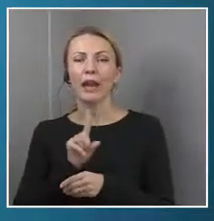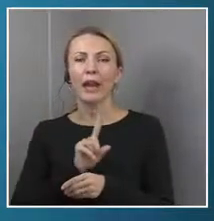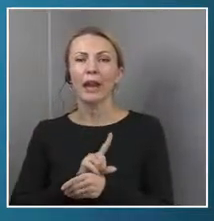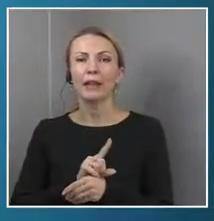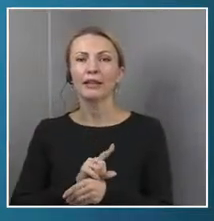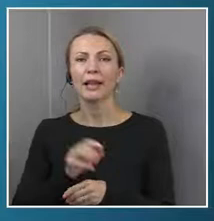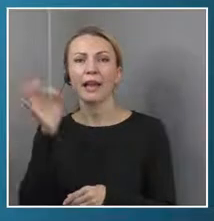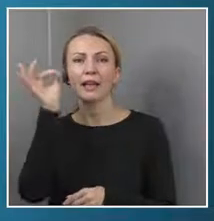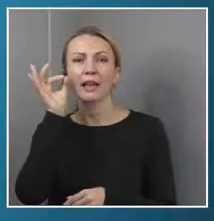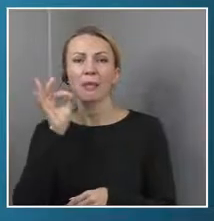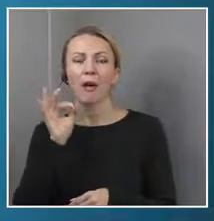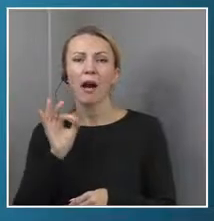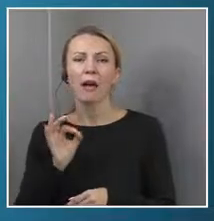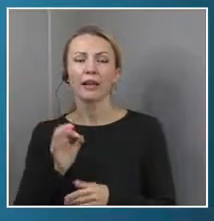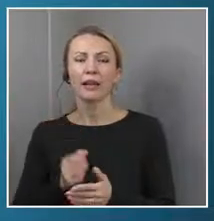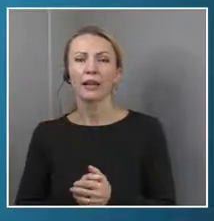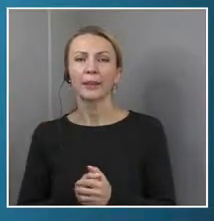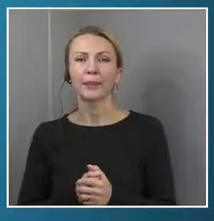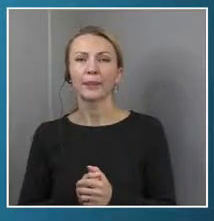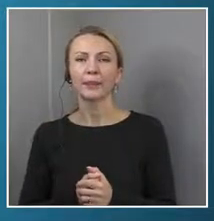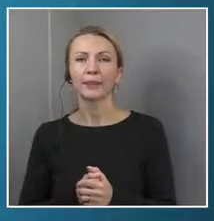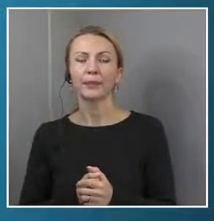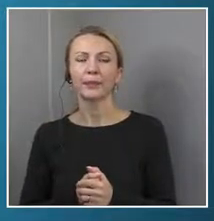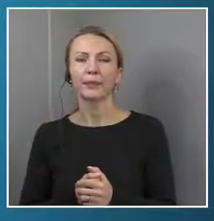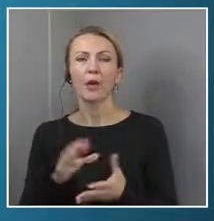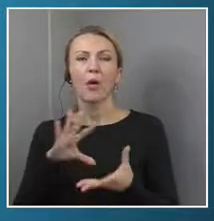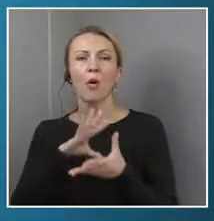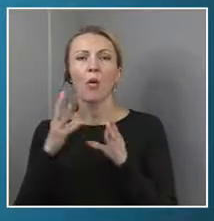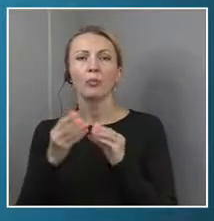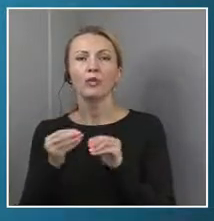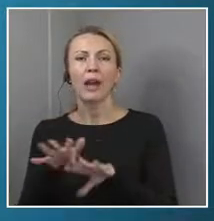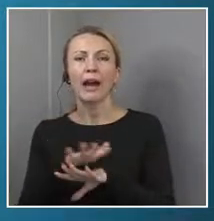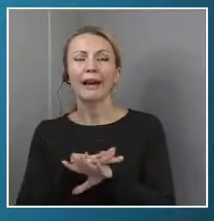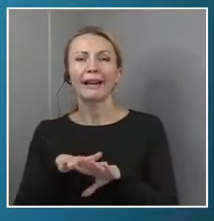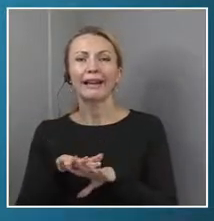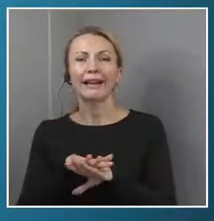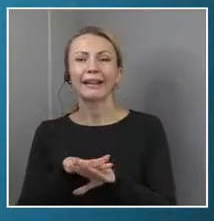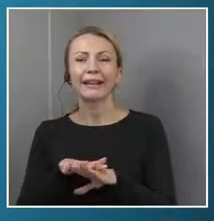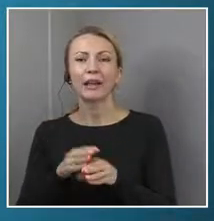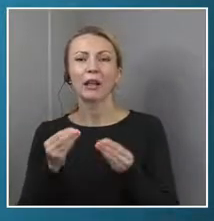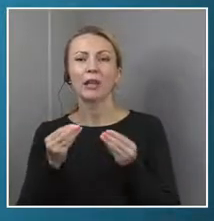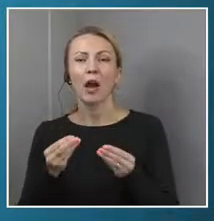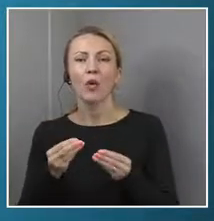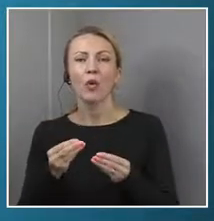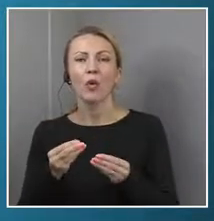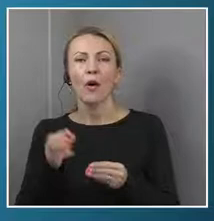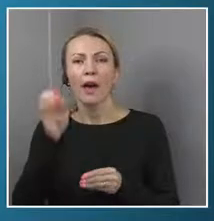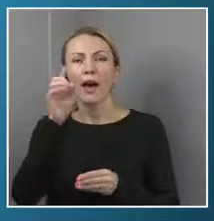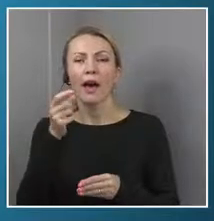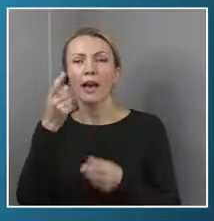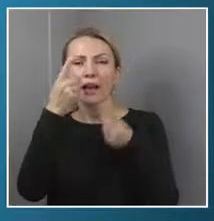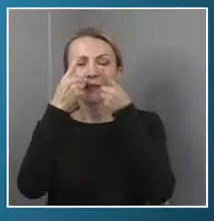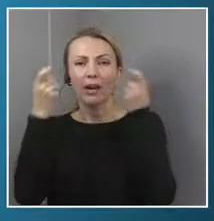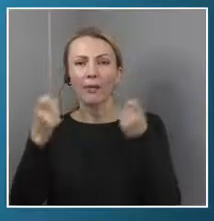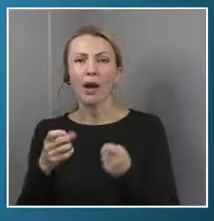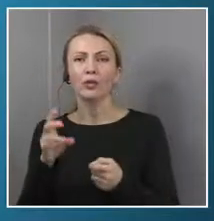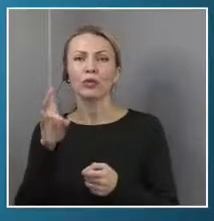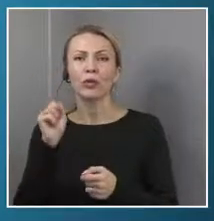And China is followed by France, Switzerland, Germany, and other countries.